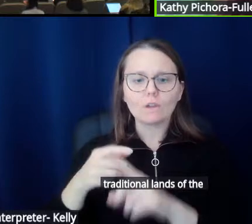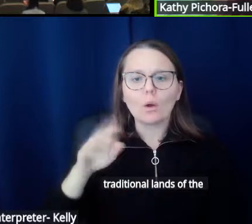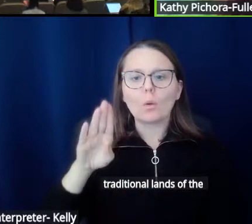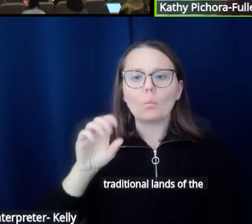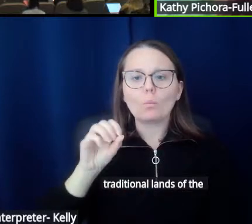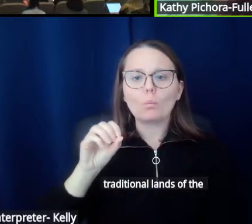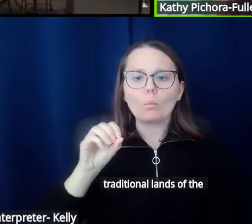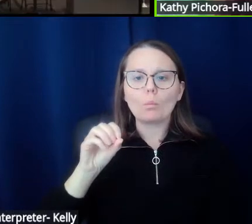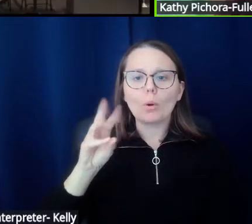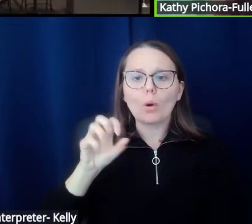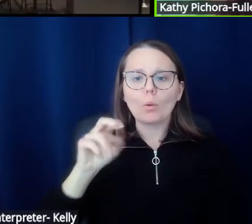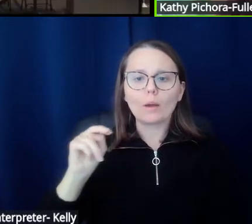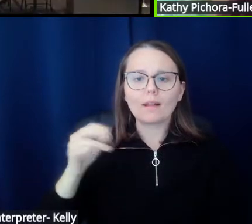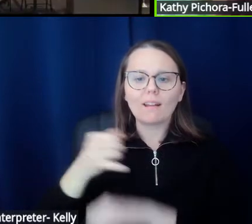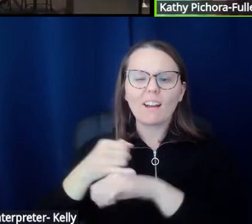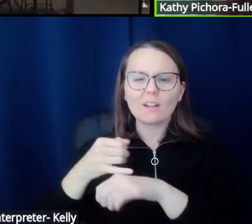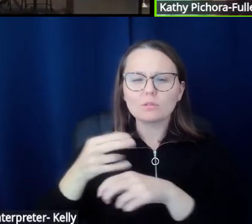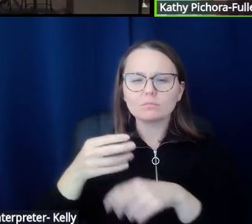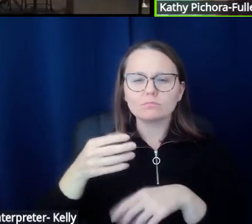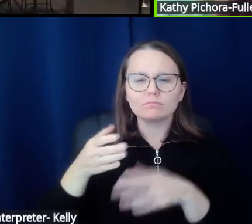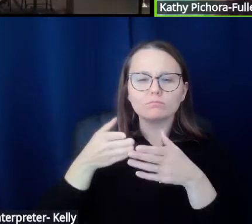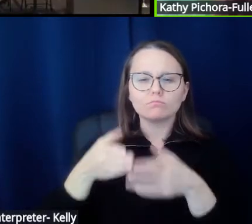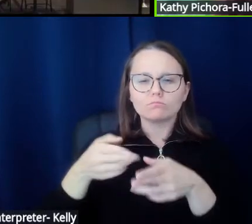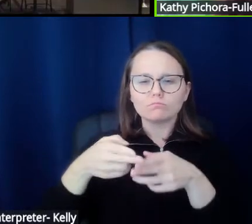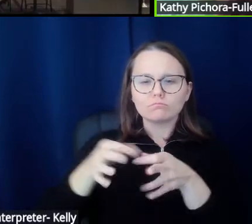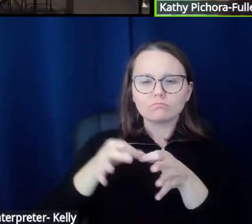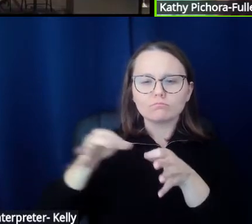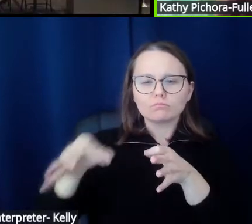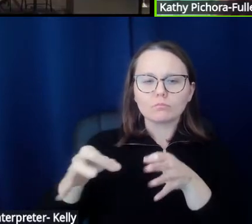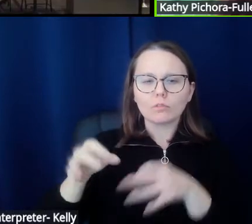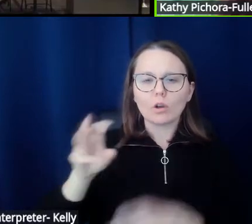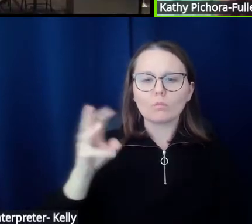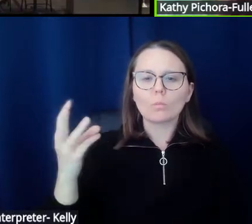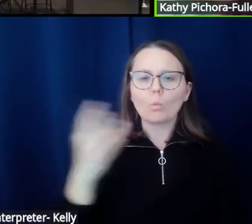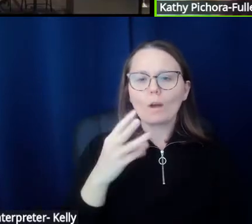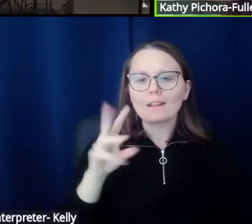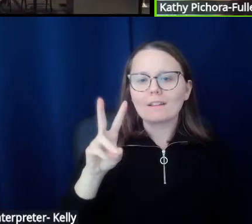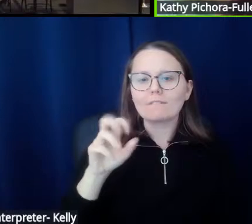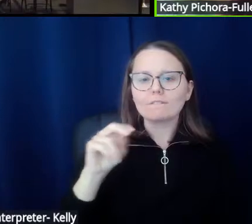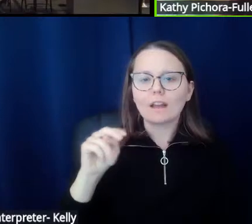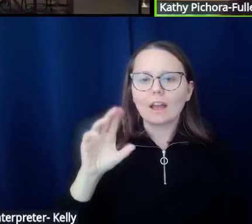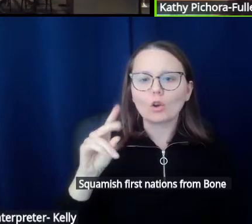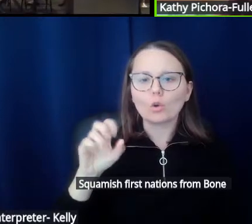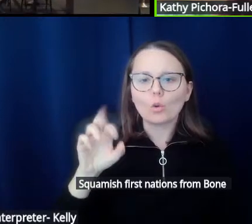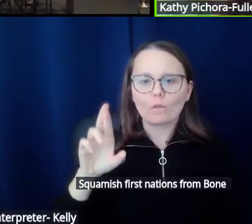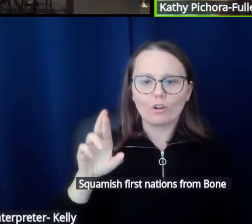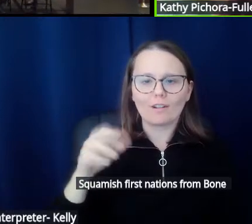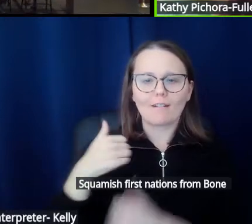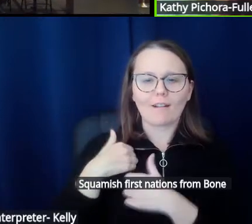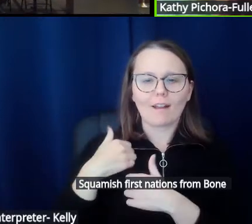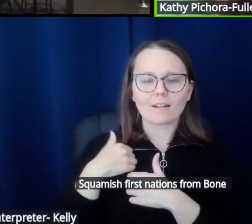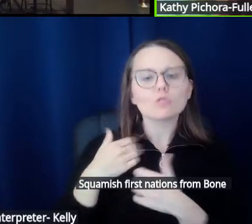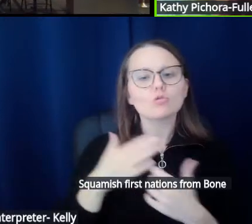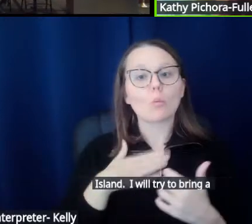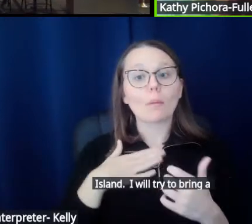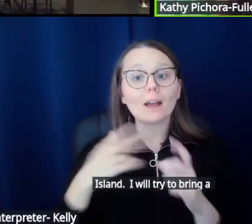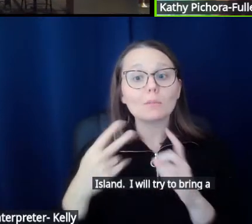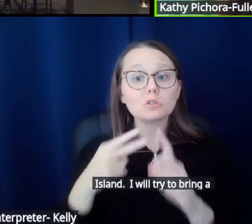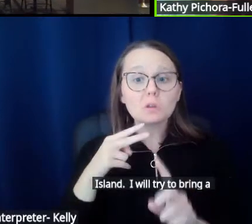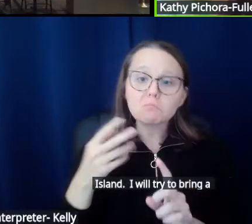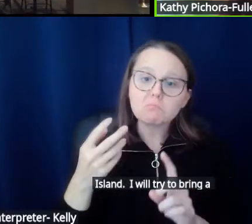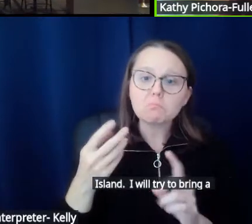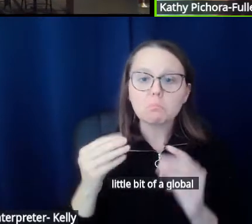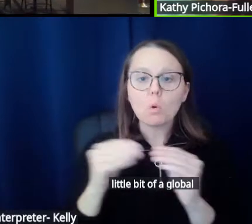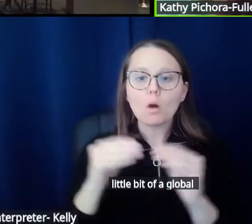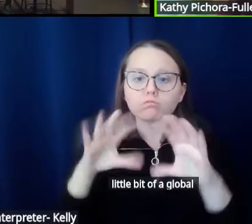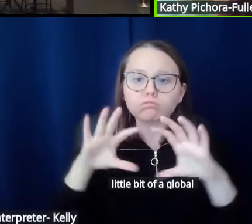which is a short ferry ride from West Vancouver in Canada. So I will try to bring a little bit of a global perspective. I've done a lot of